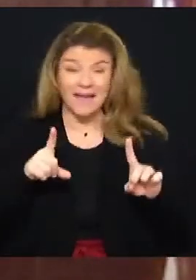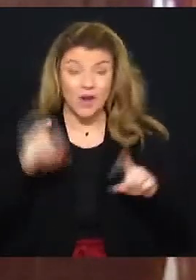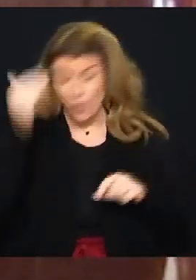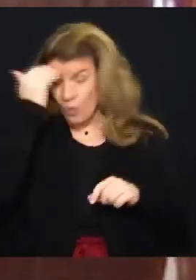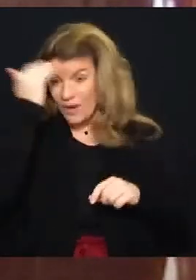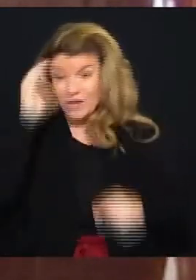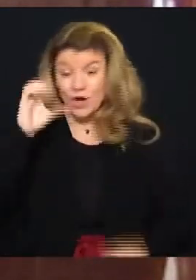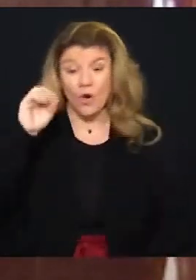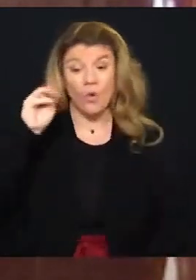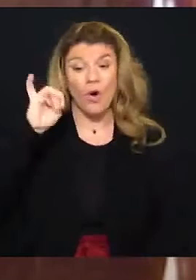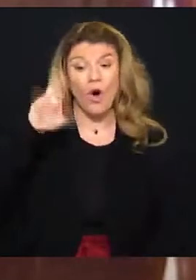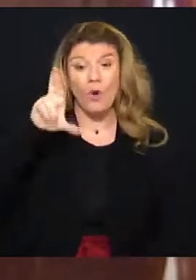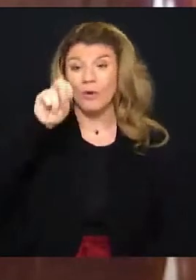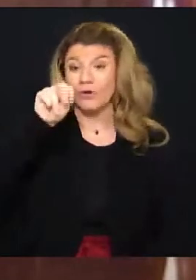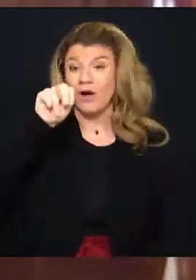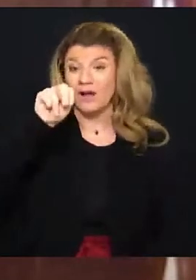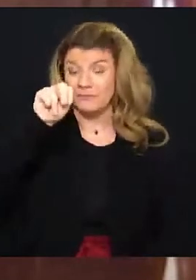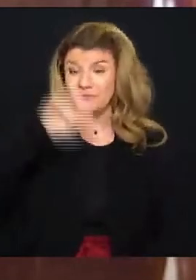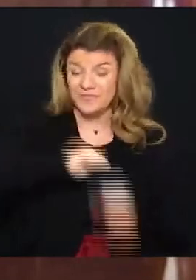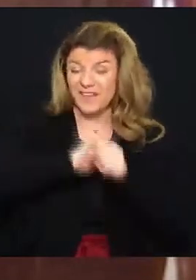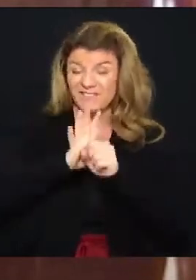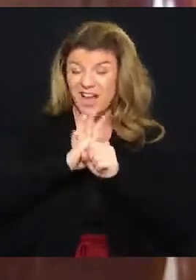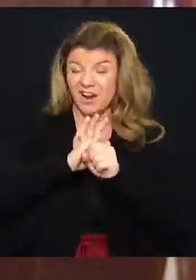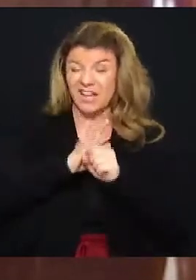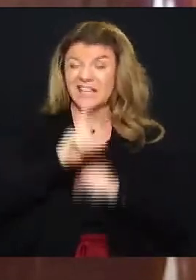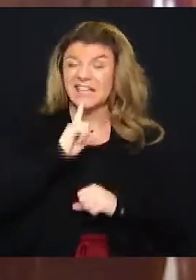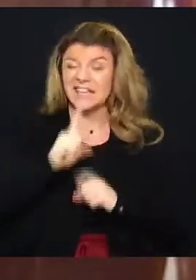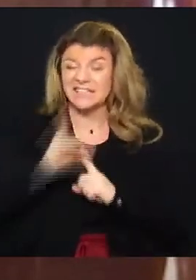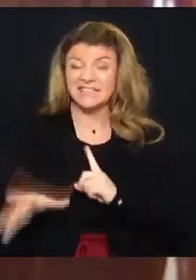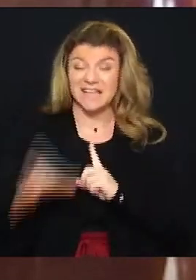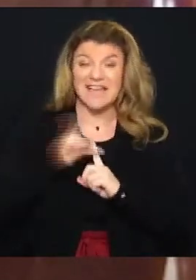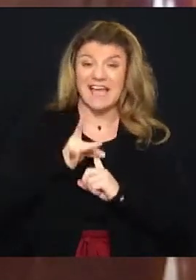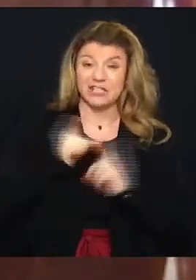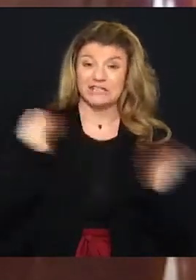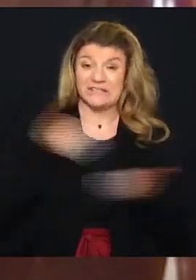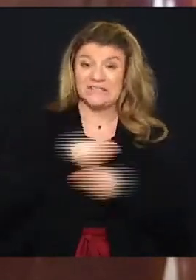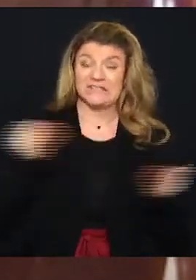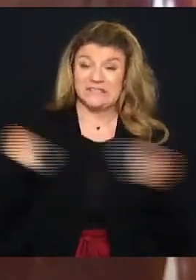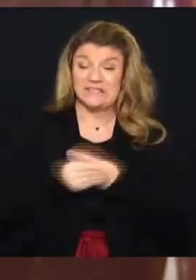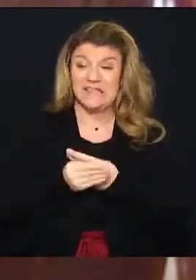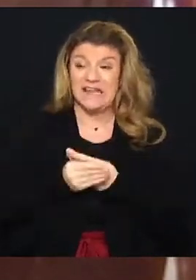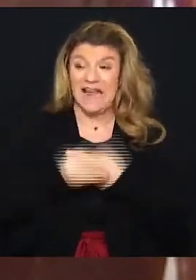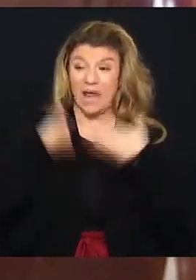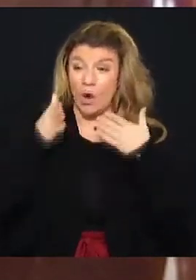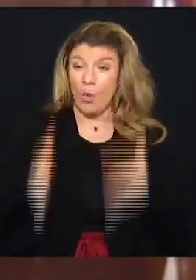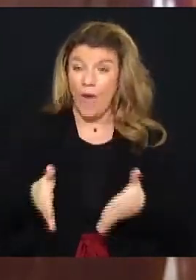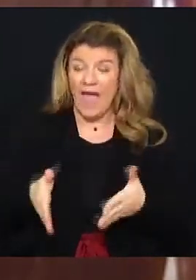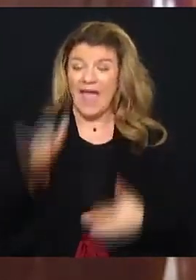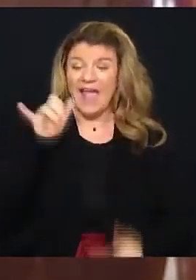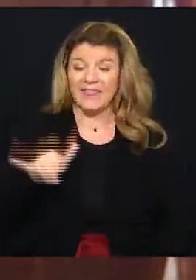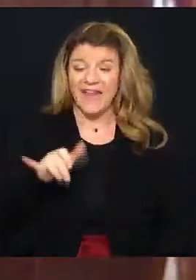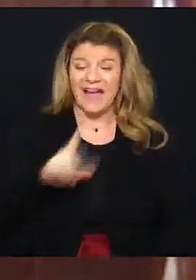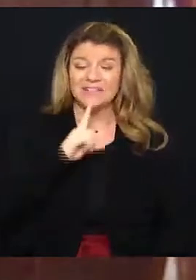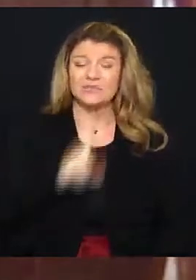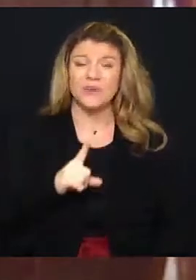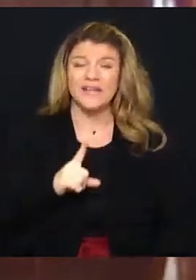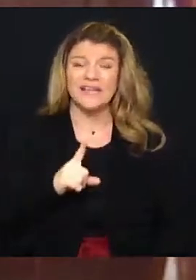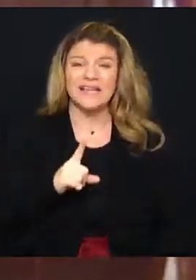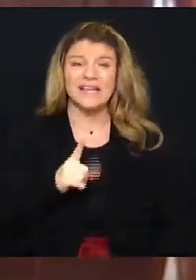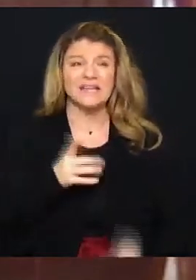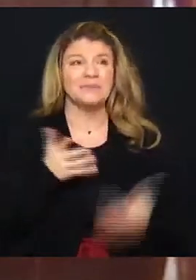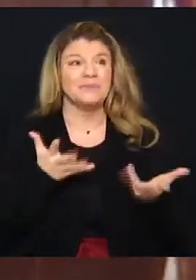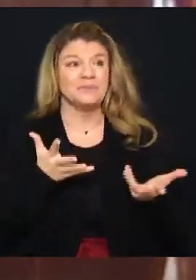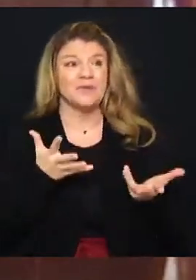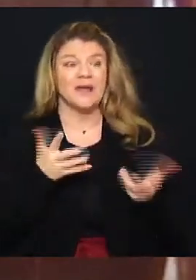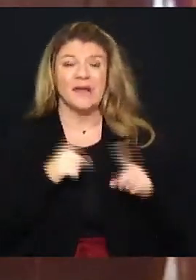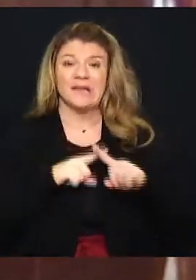Omicron variant is contagious in a manner that really is very much